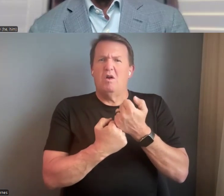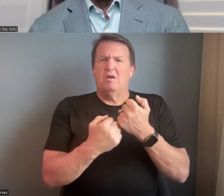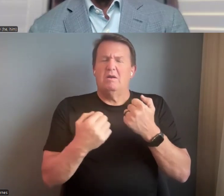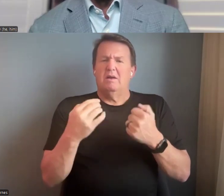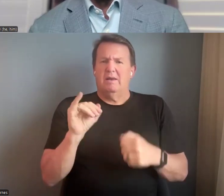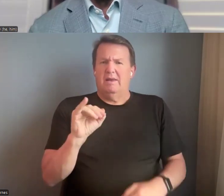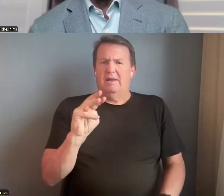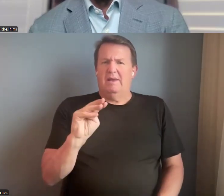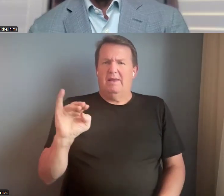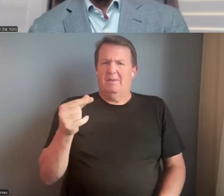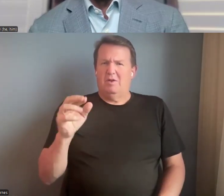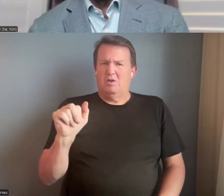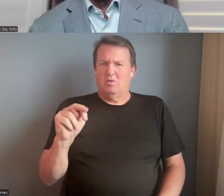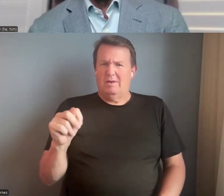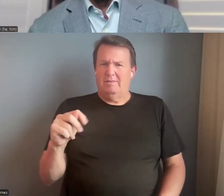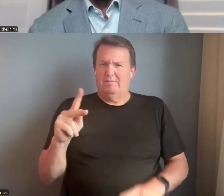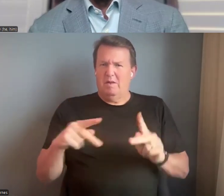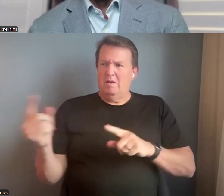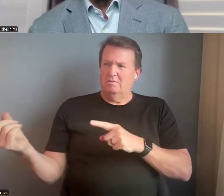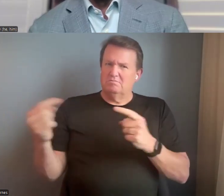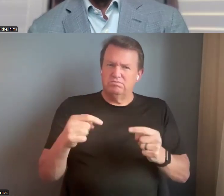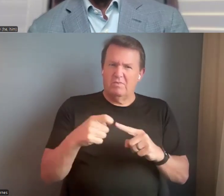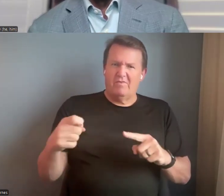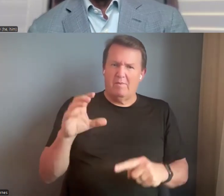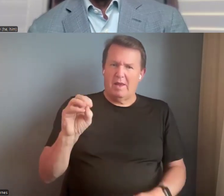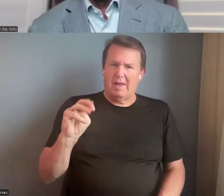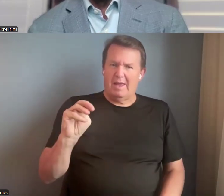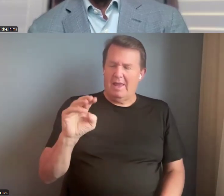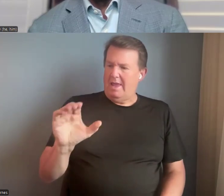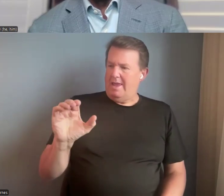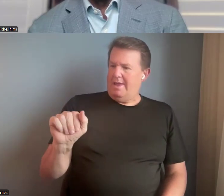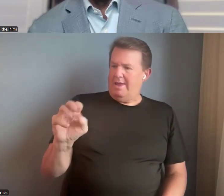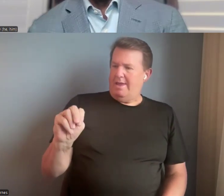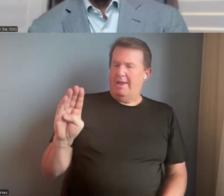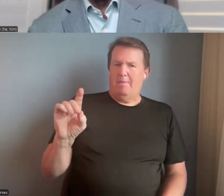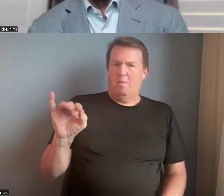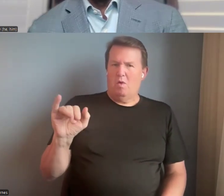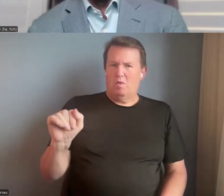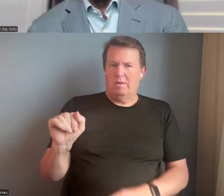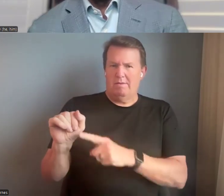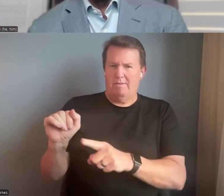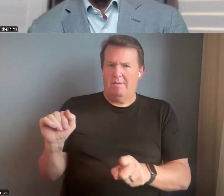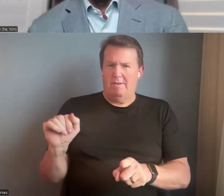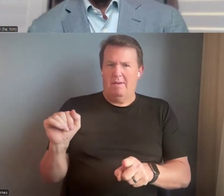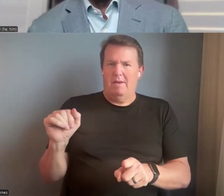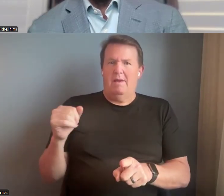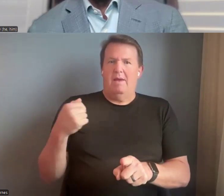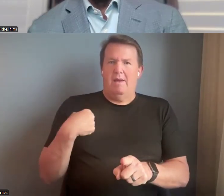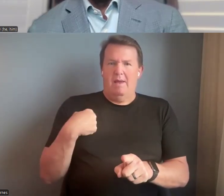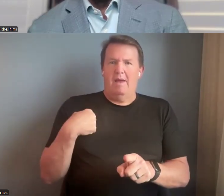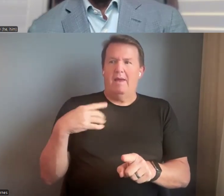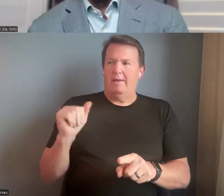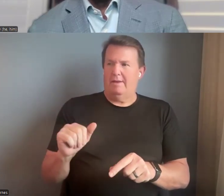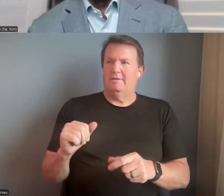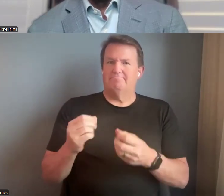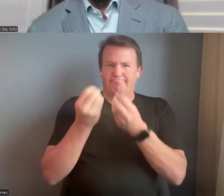from Cambodia. So I will be hope to be their voice to bring the information back to the community members as